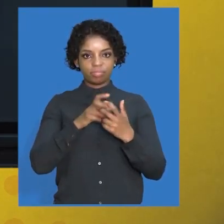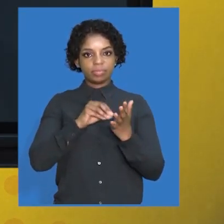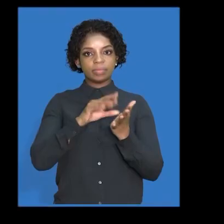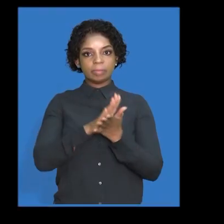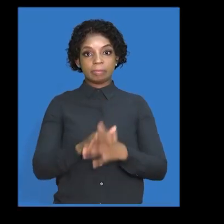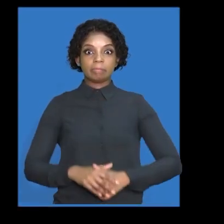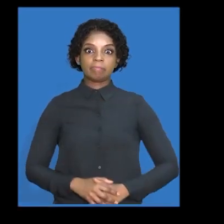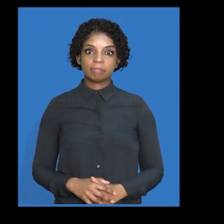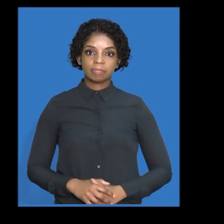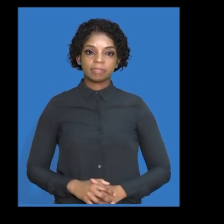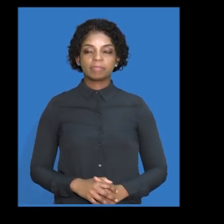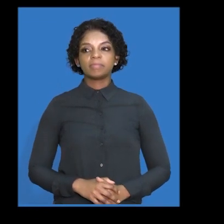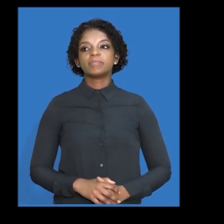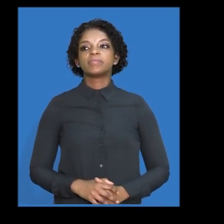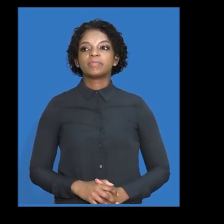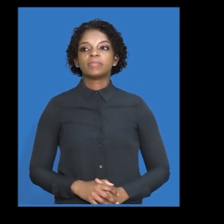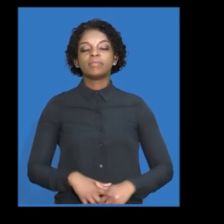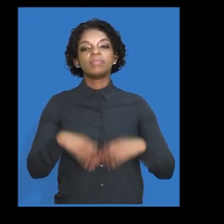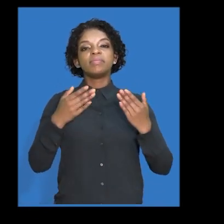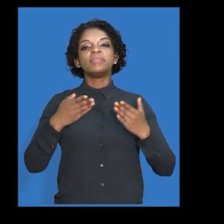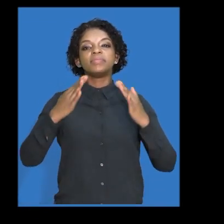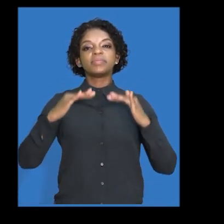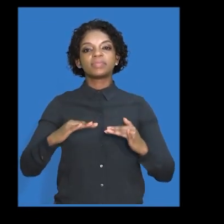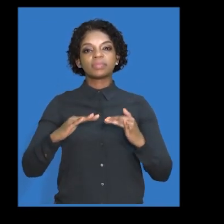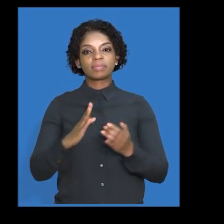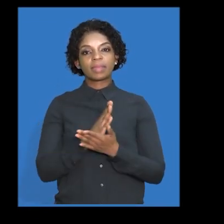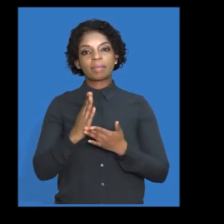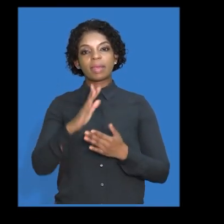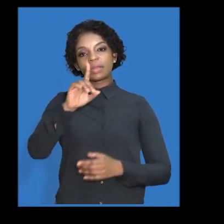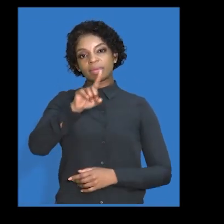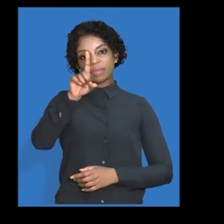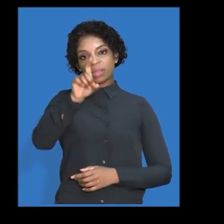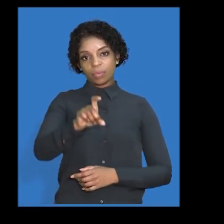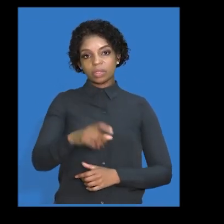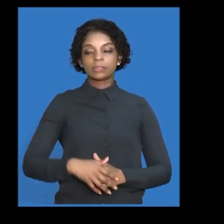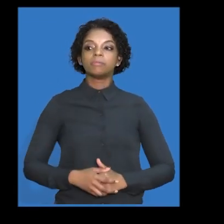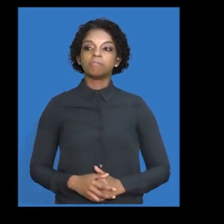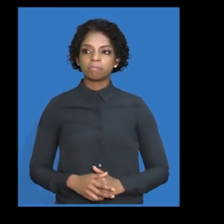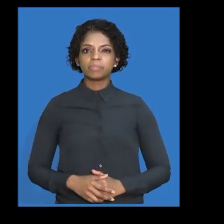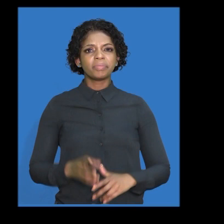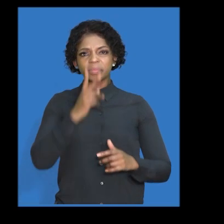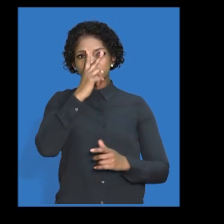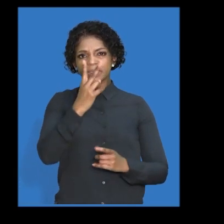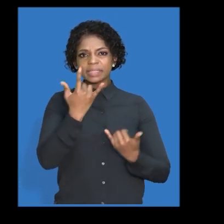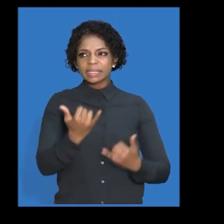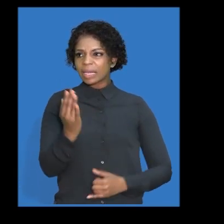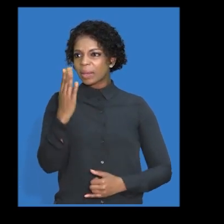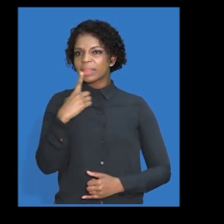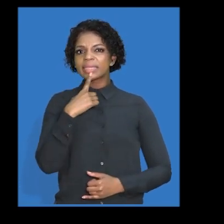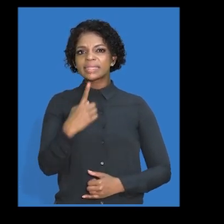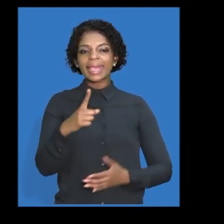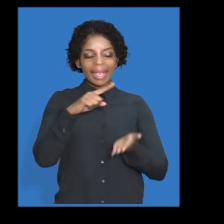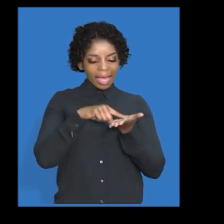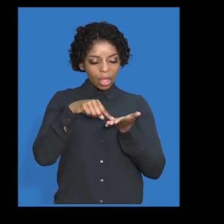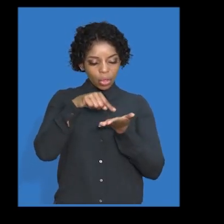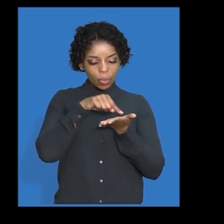value. We go on to the second part of the question. We'll see now they ask us to calculate the amount that